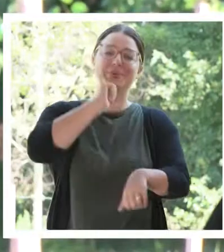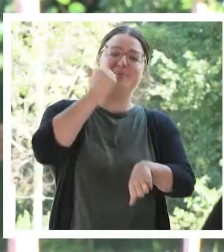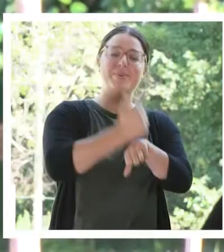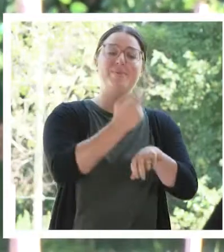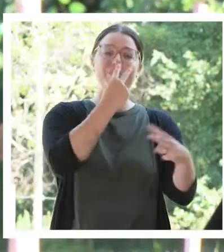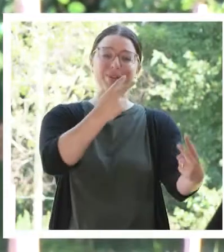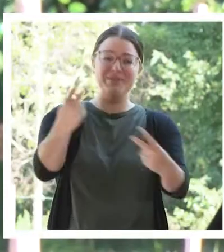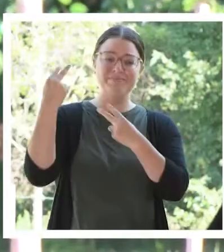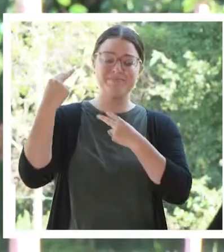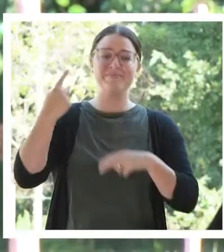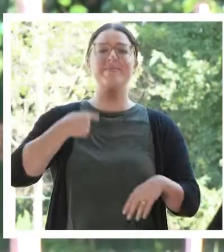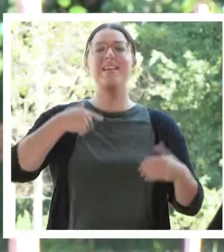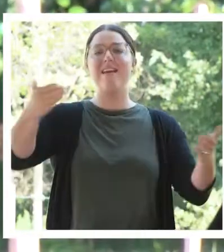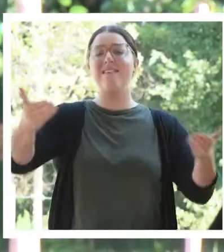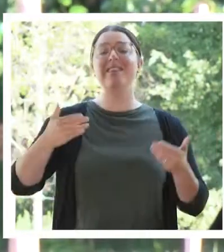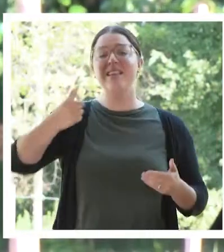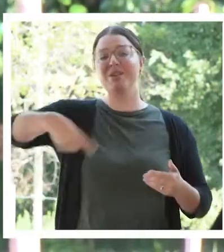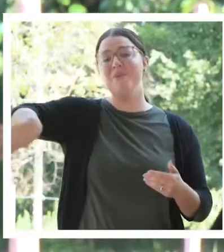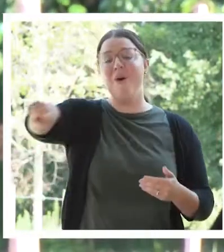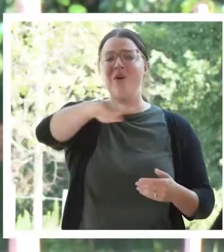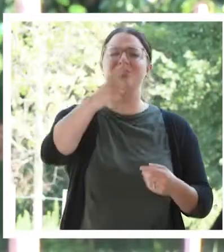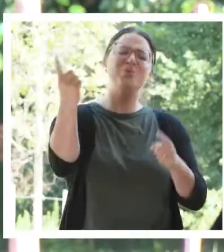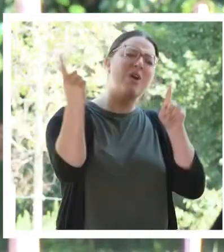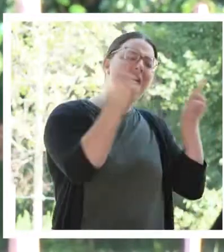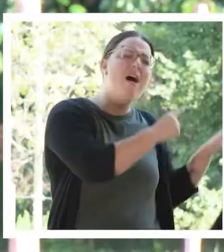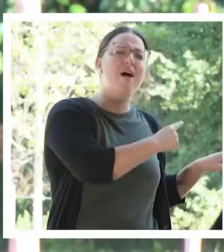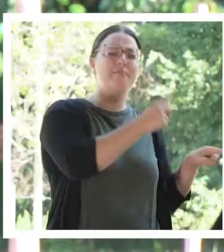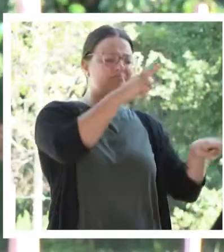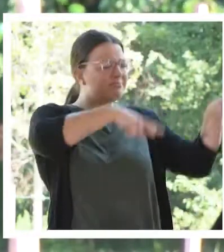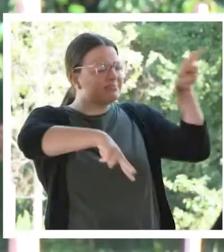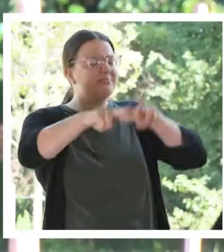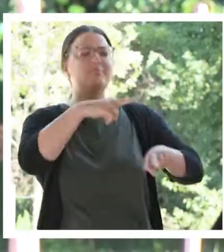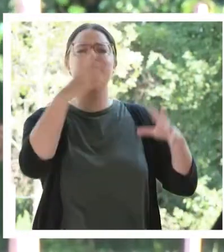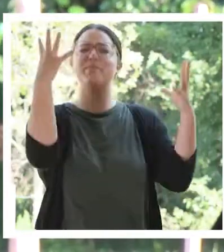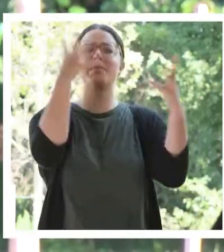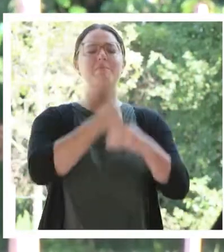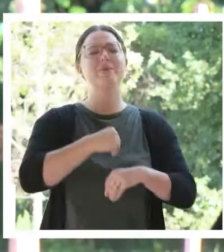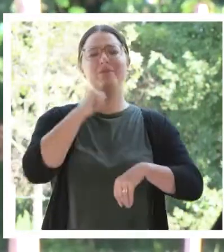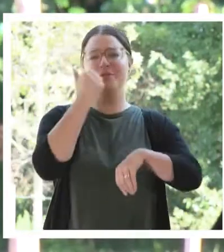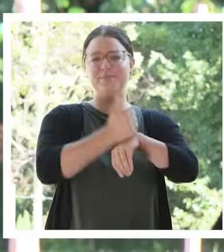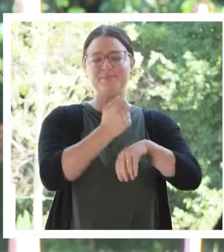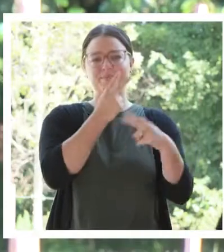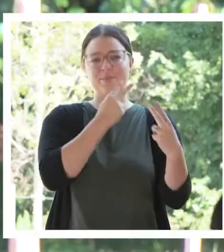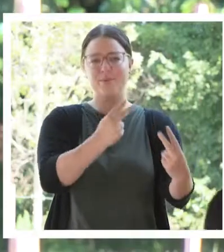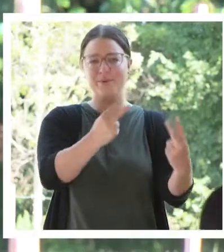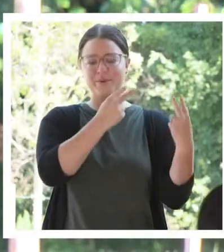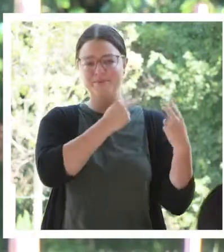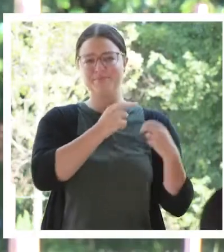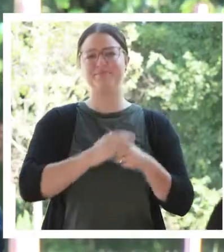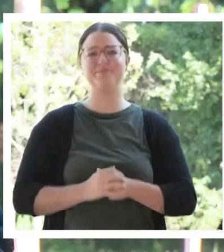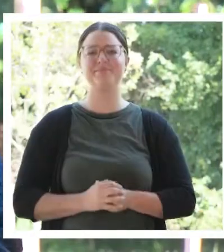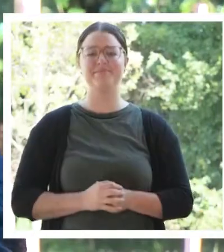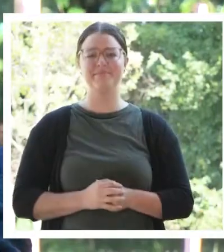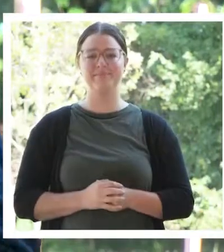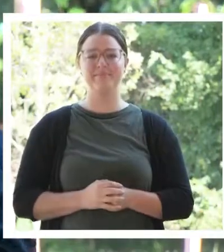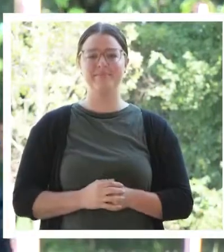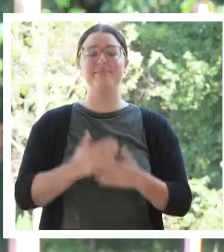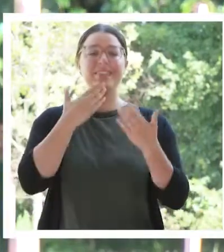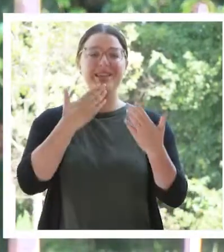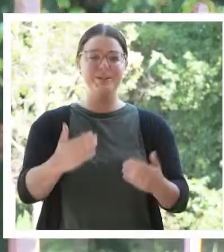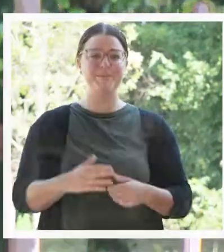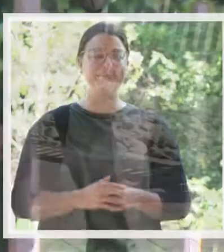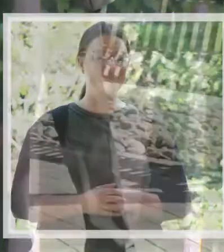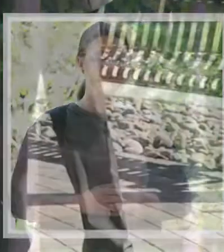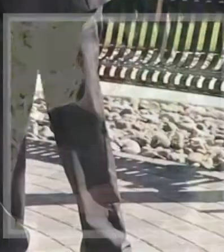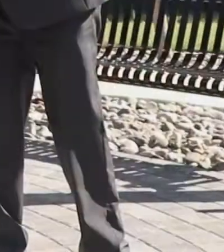come down and spend a few moments viewing the memorial. Thank you.